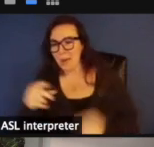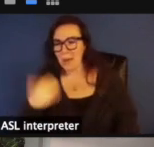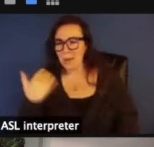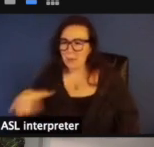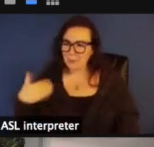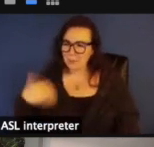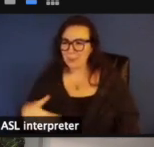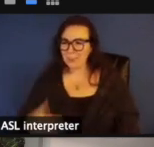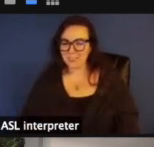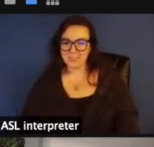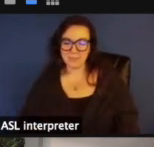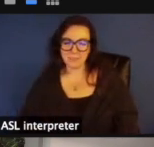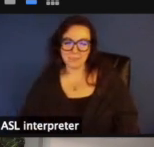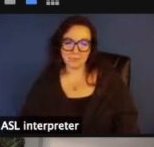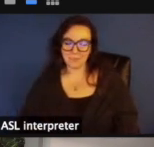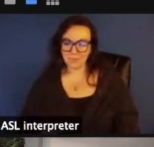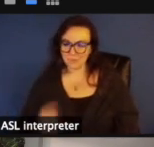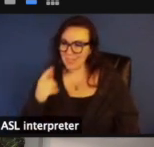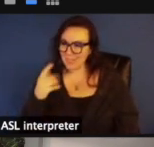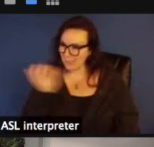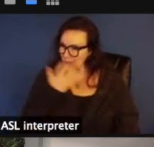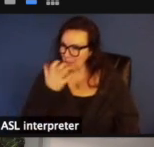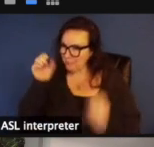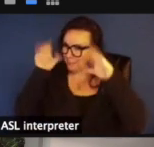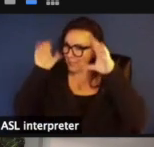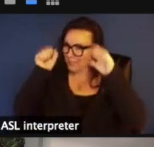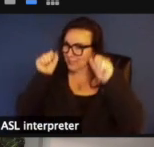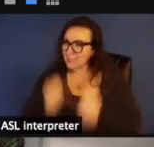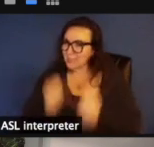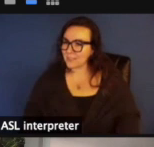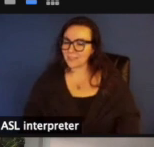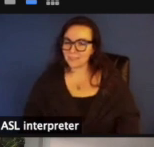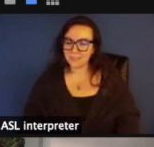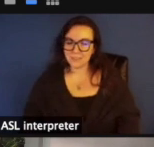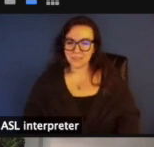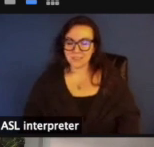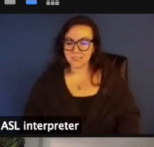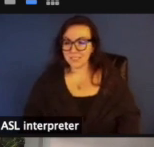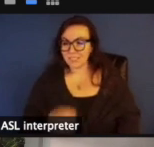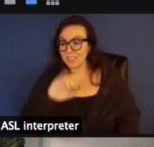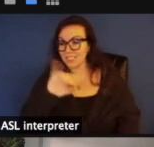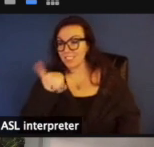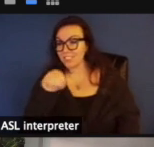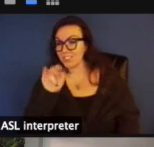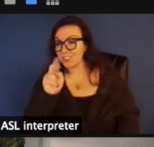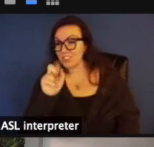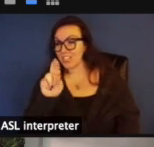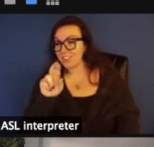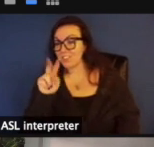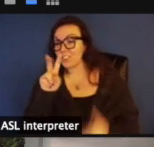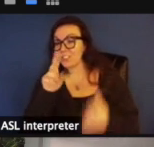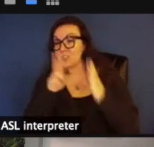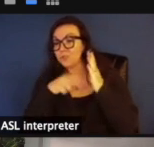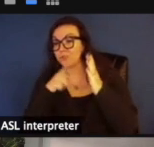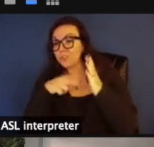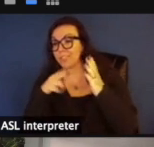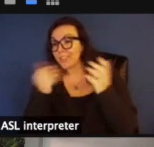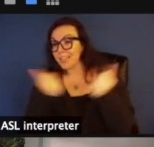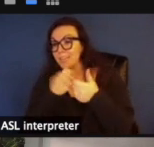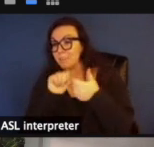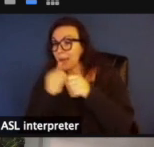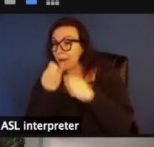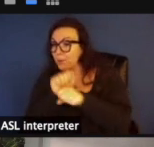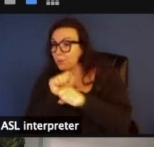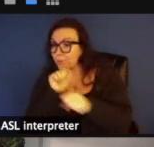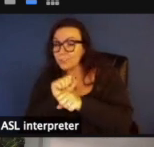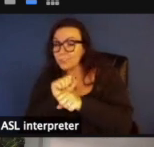goodness. Yeah, it's pretty amazing. It's pretty amazing. Jennifer, did you read anything about how he works? Does